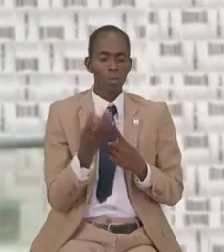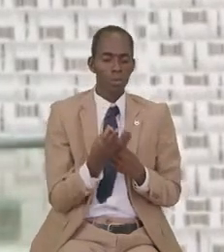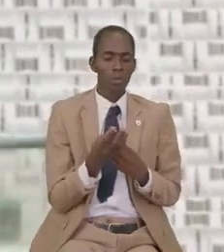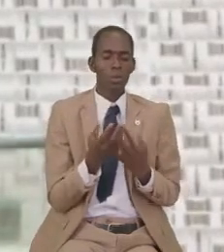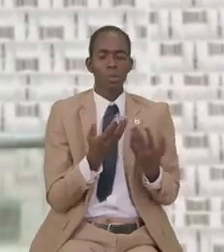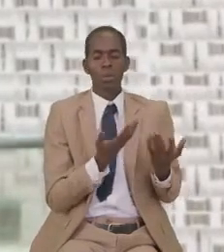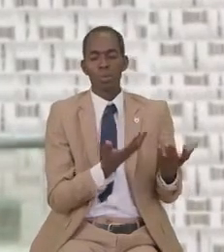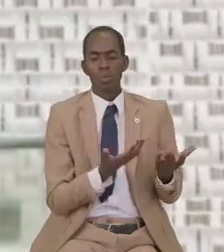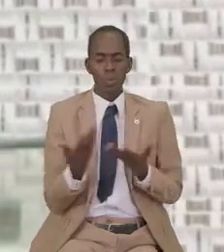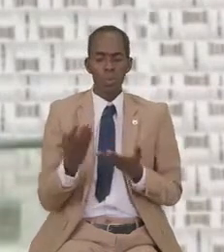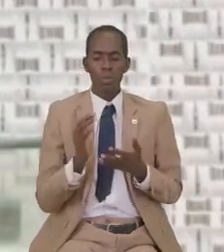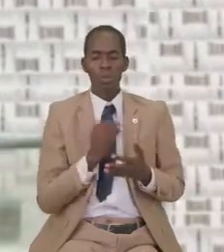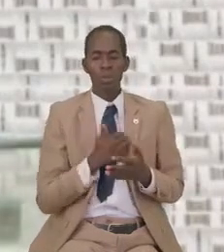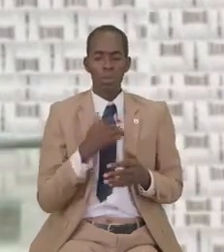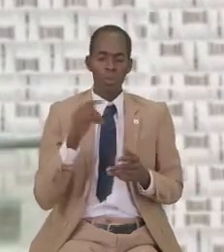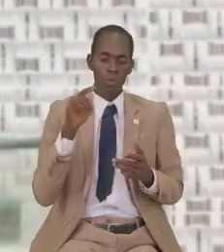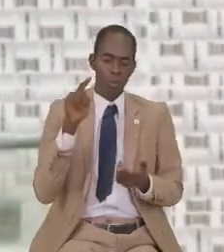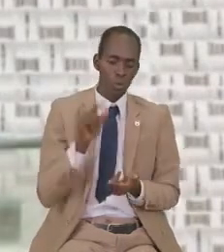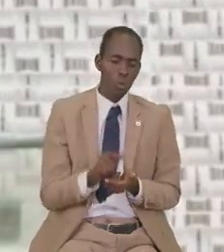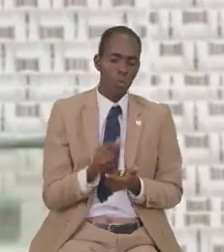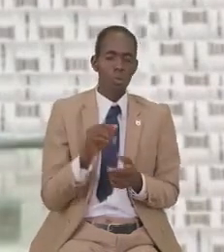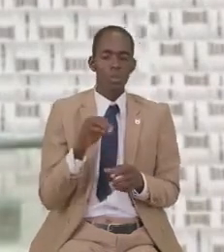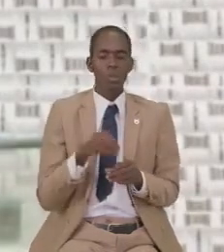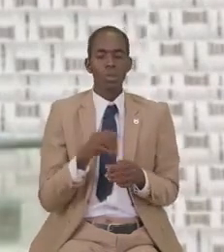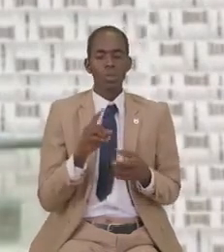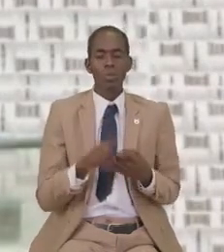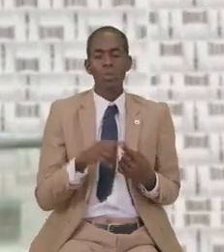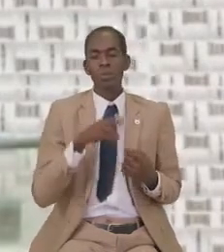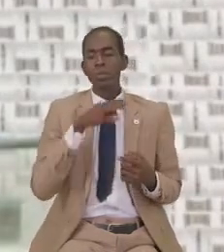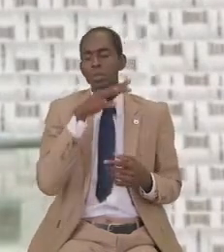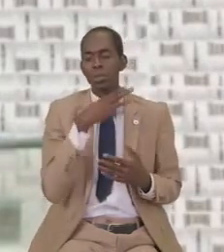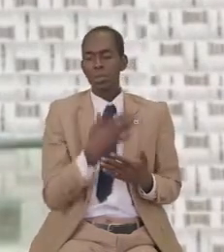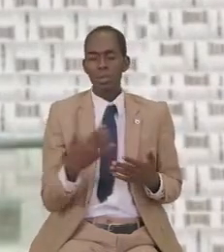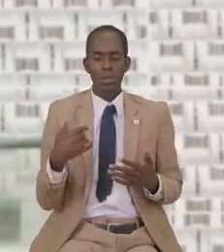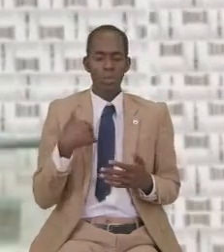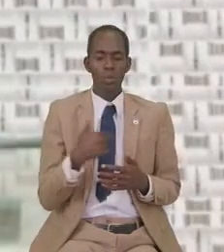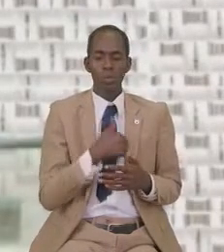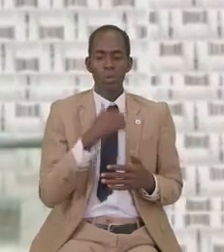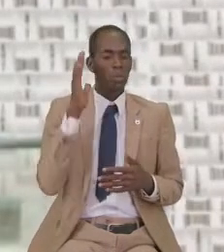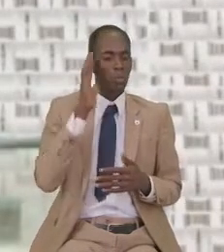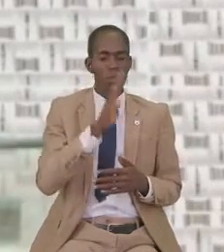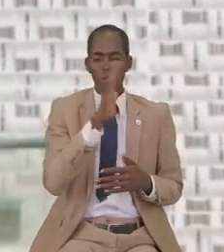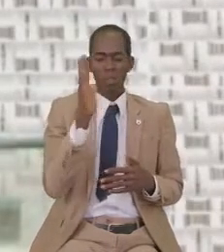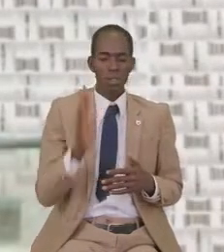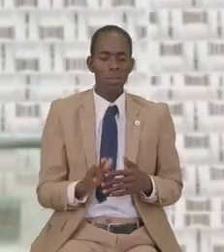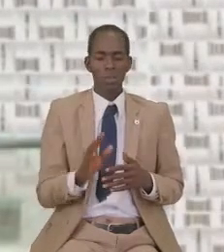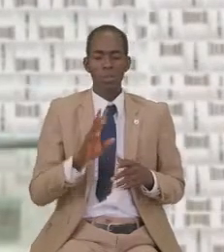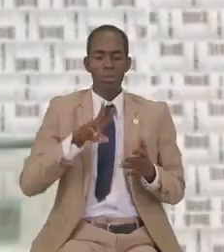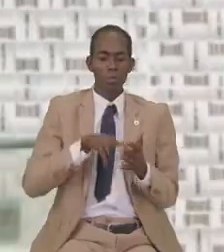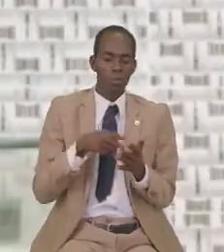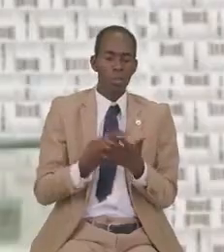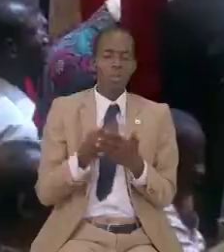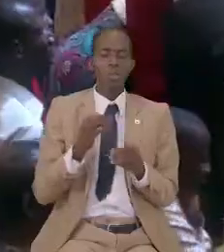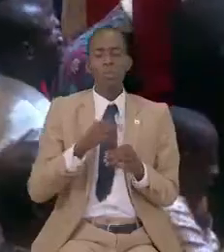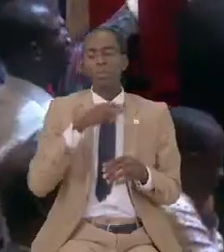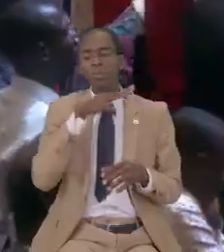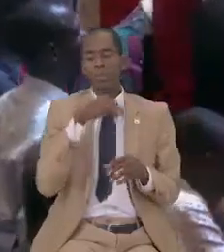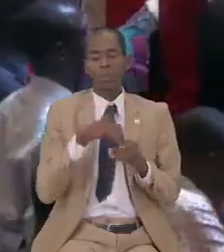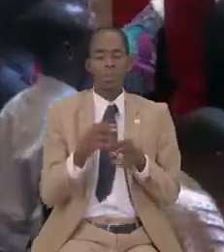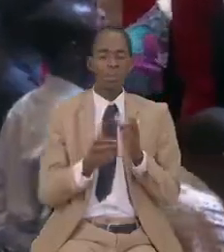low, wanting to bring us into corruption, we will never get corrupted in Jesus'